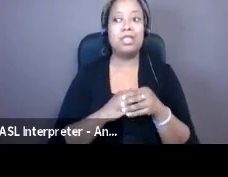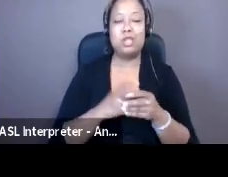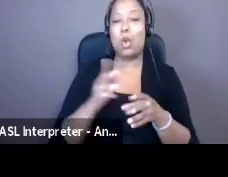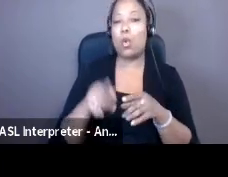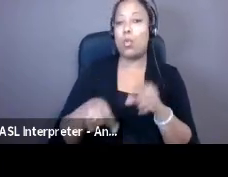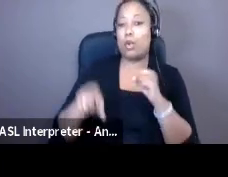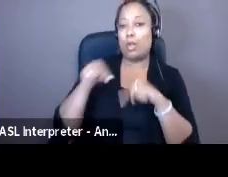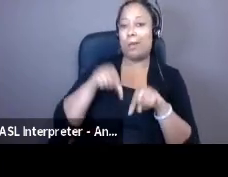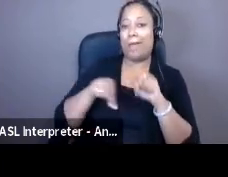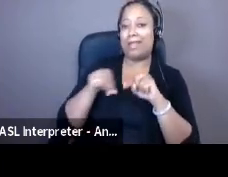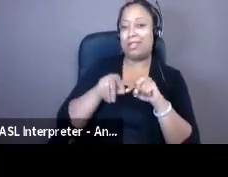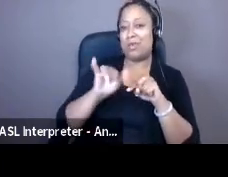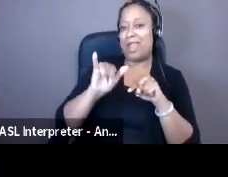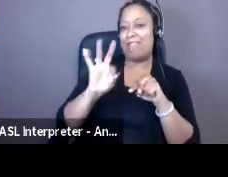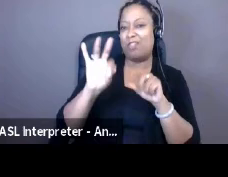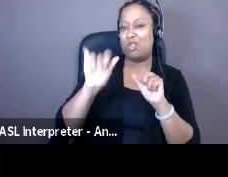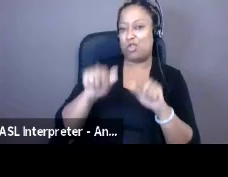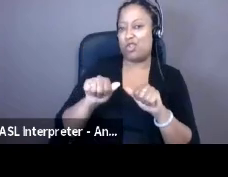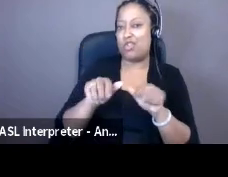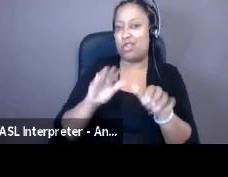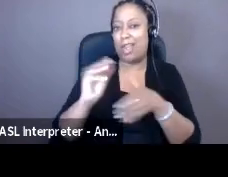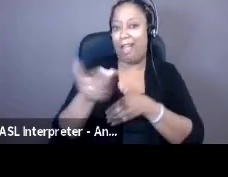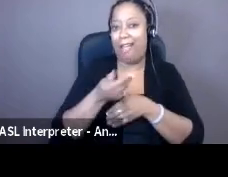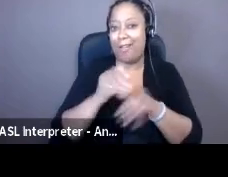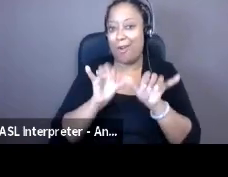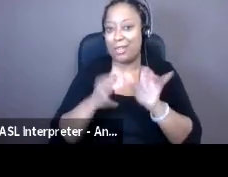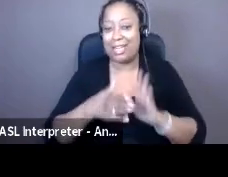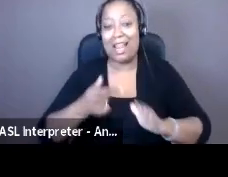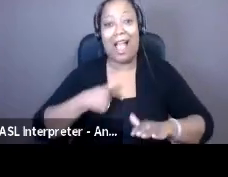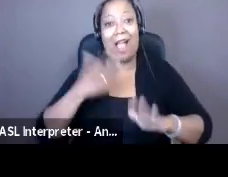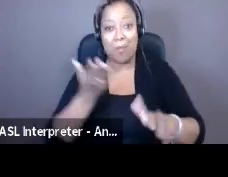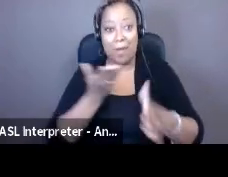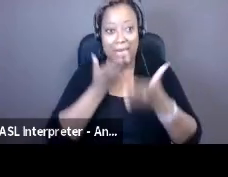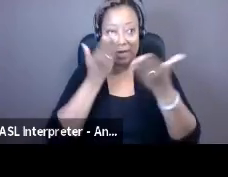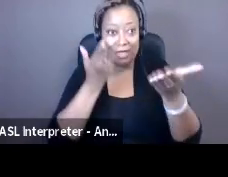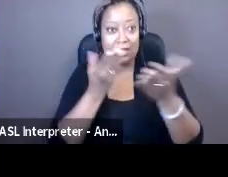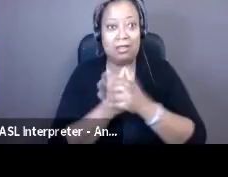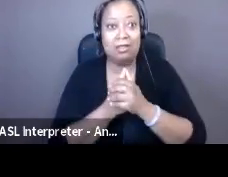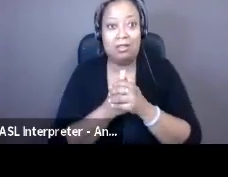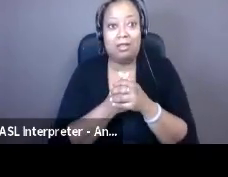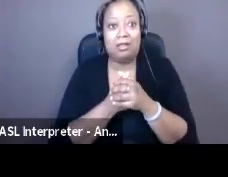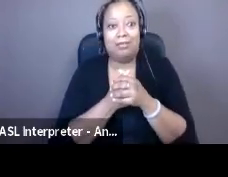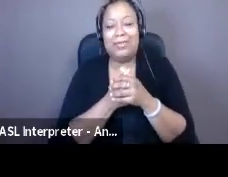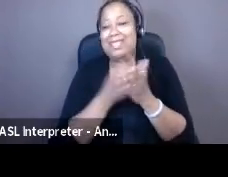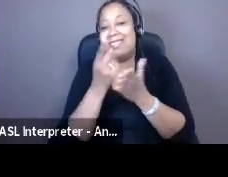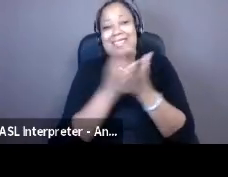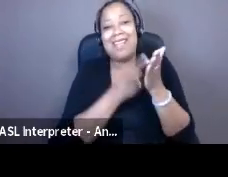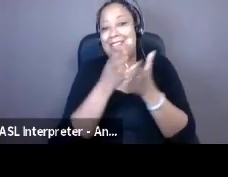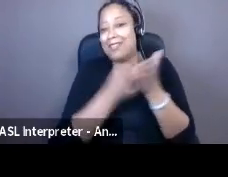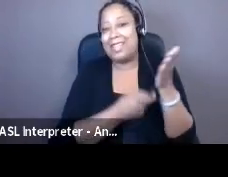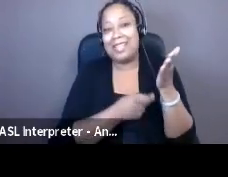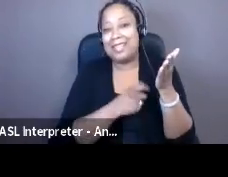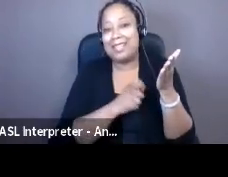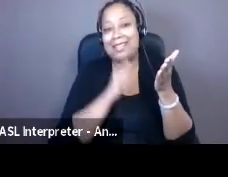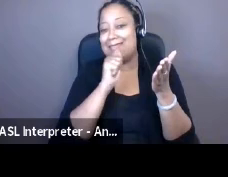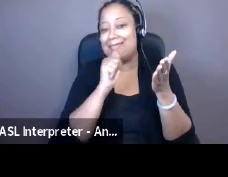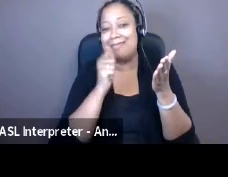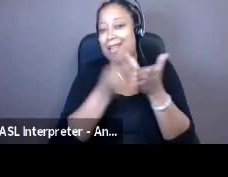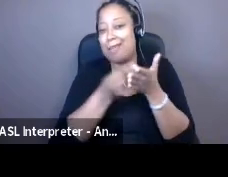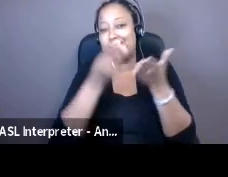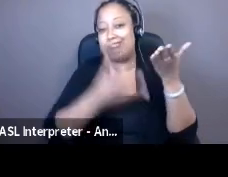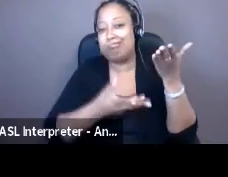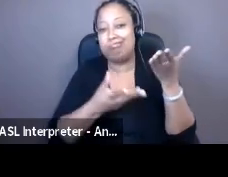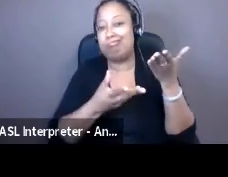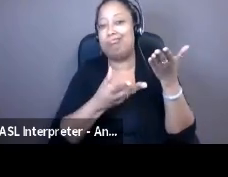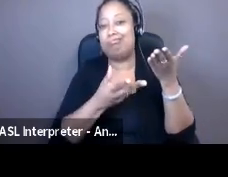or not, highly recommended. Many times design fees won't cost that much in the grand scheme of a full